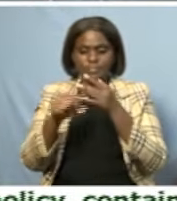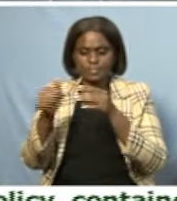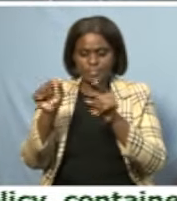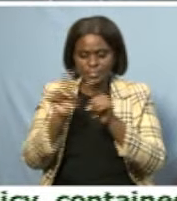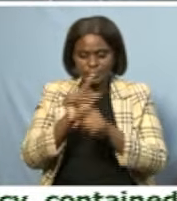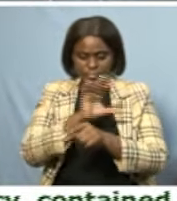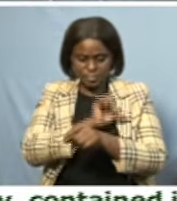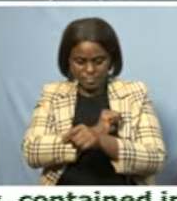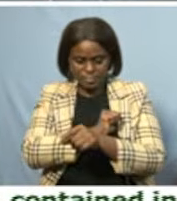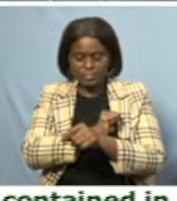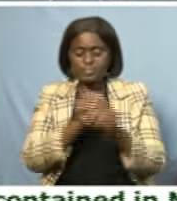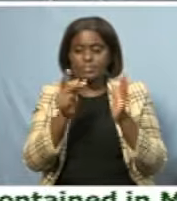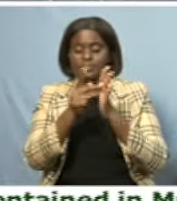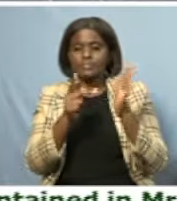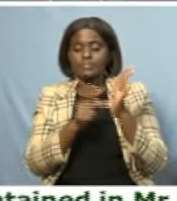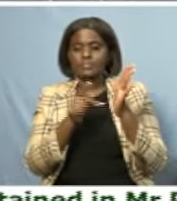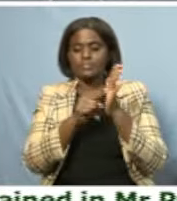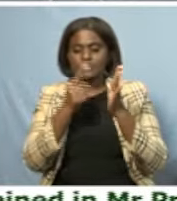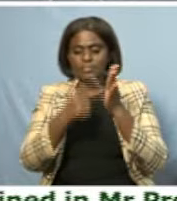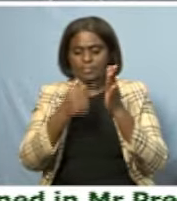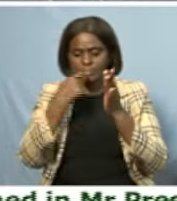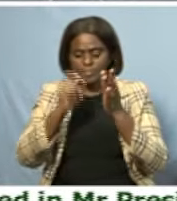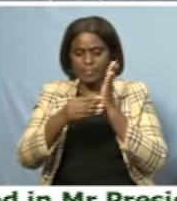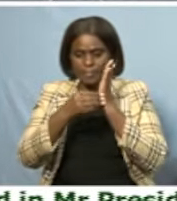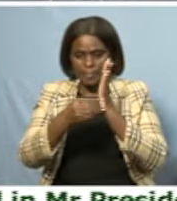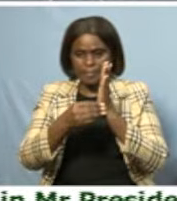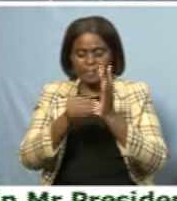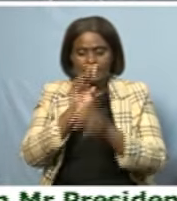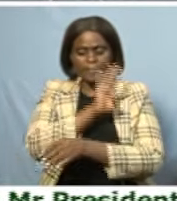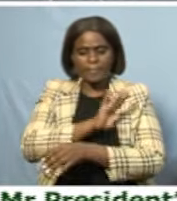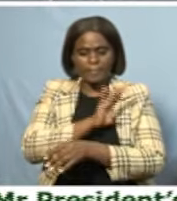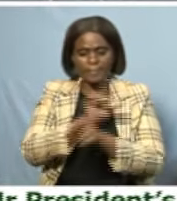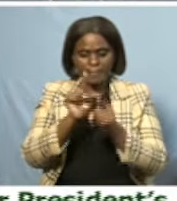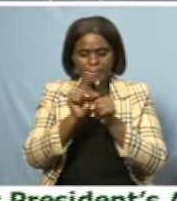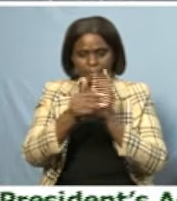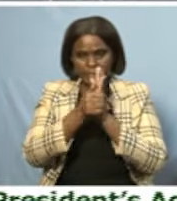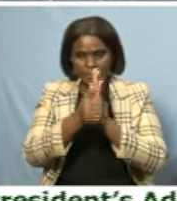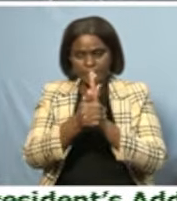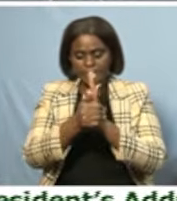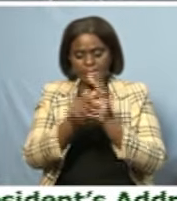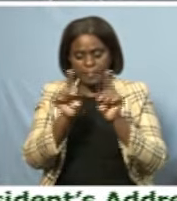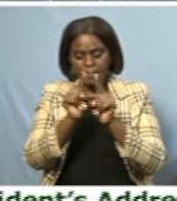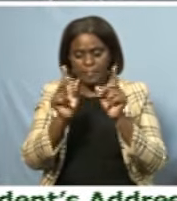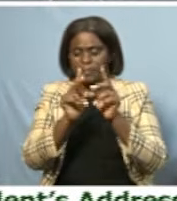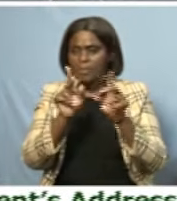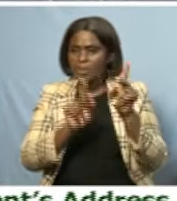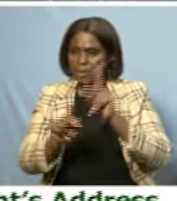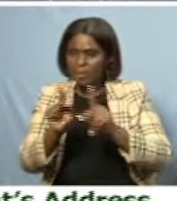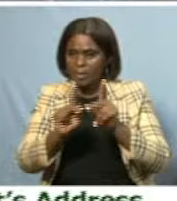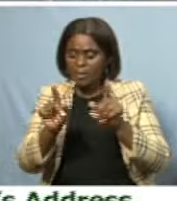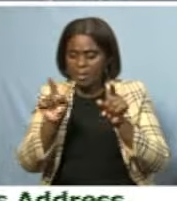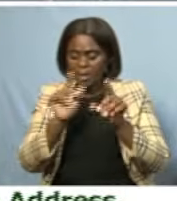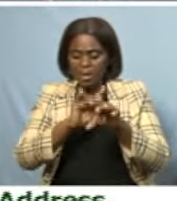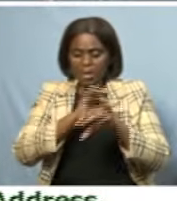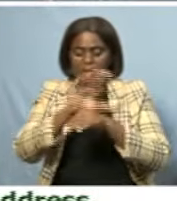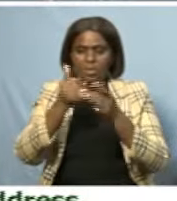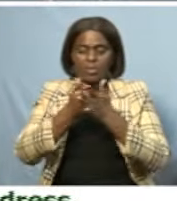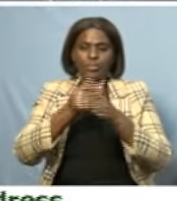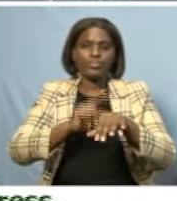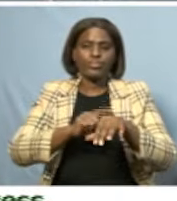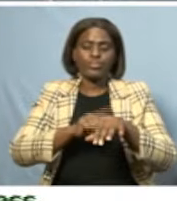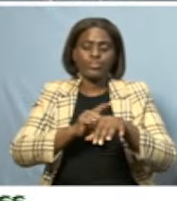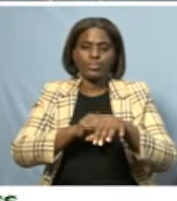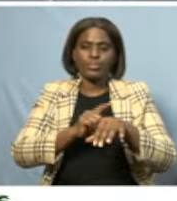enduring principles that must guide conduct, leadership, and citizenship at all times.